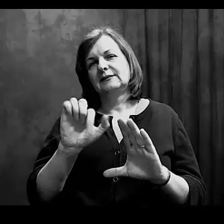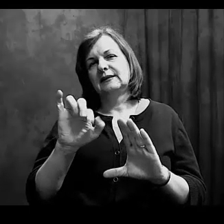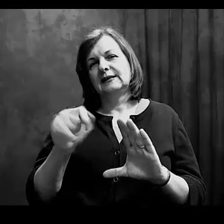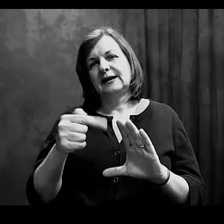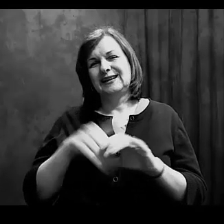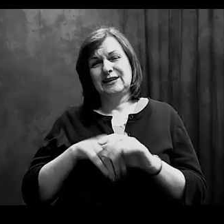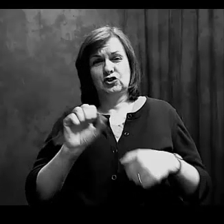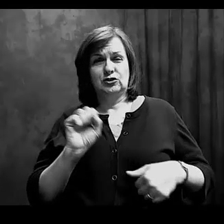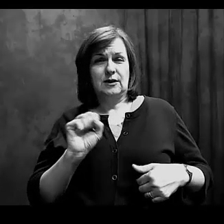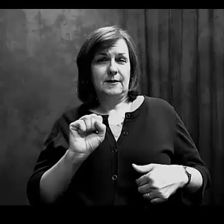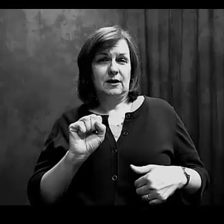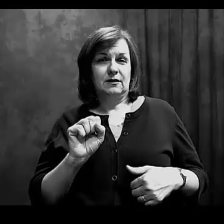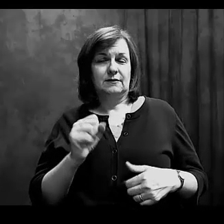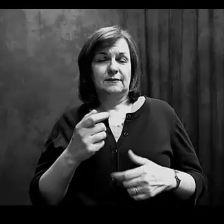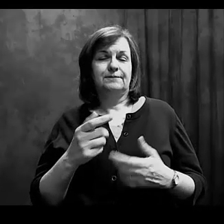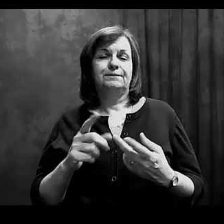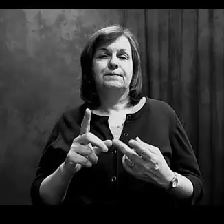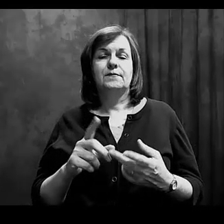your stomach.